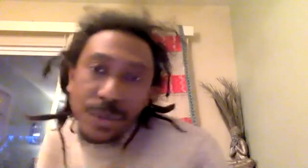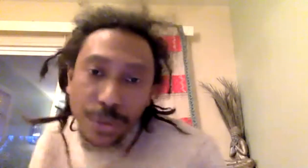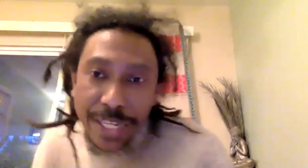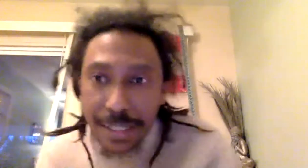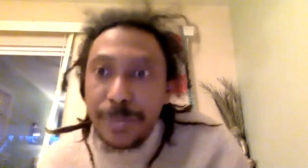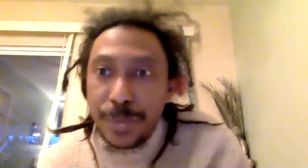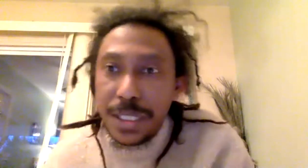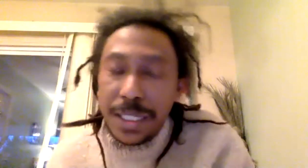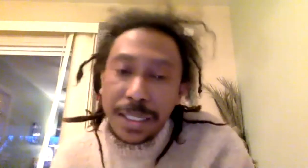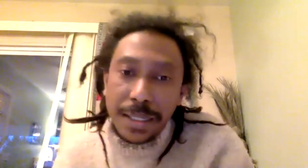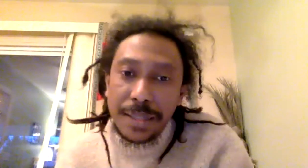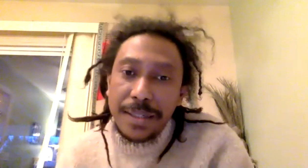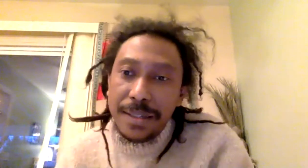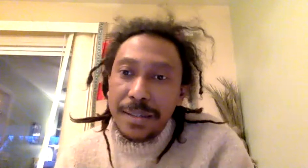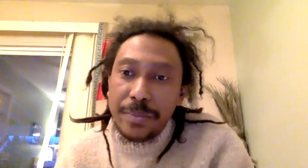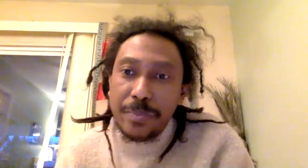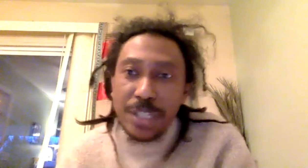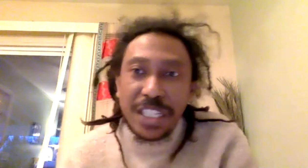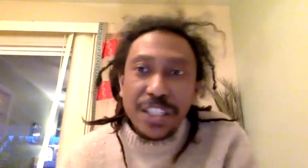to create a